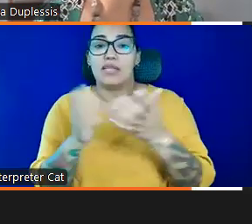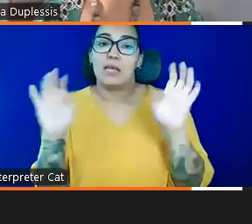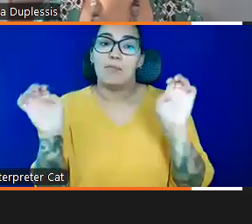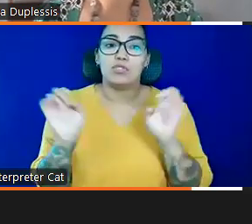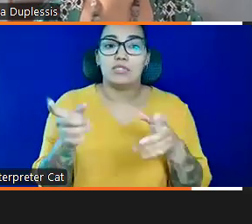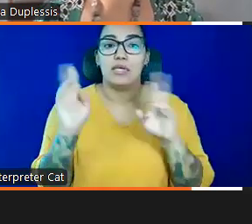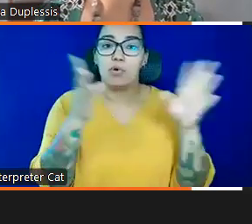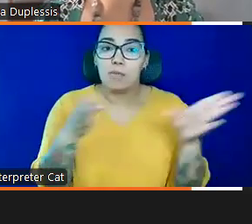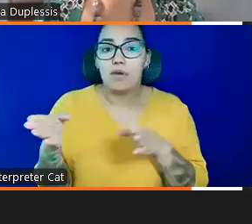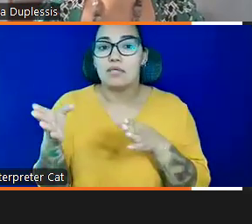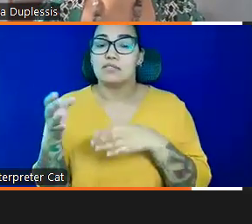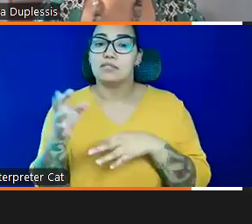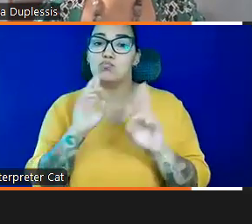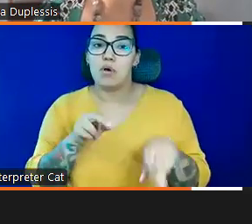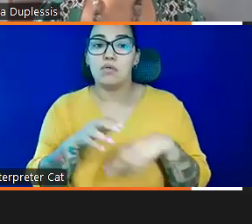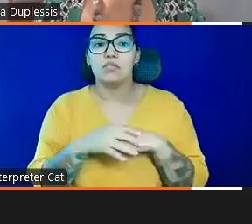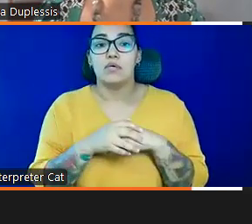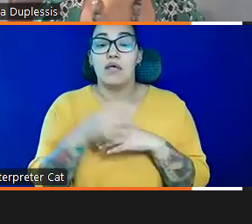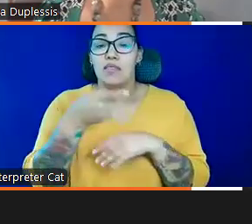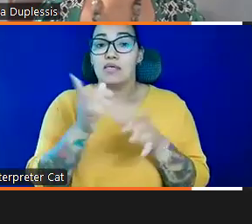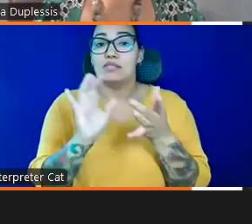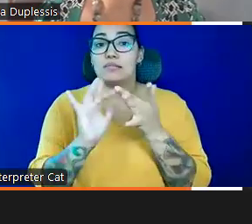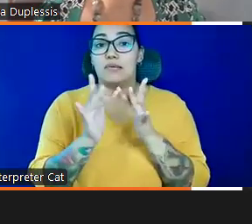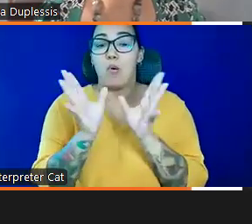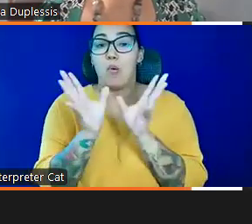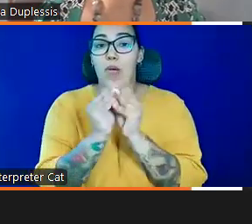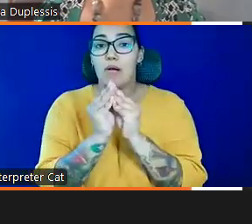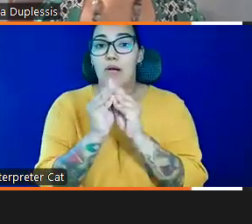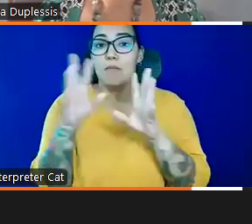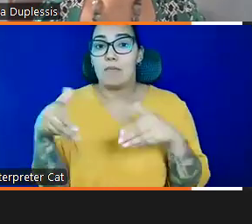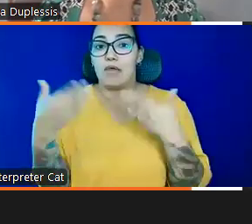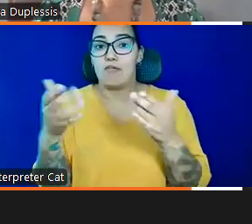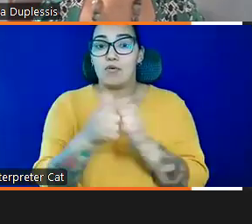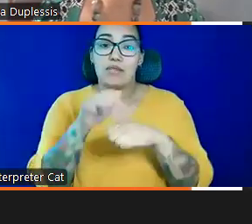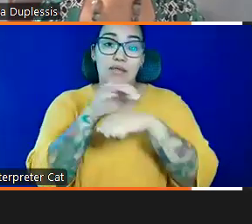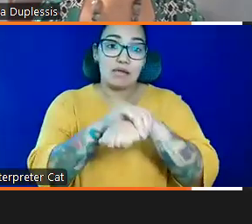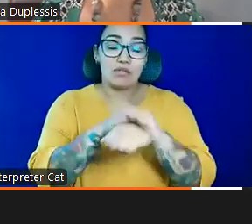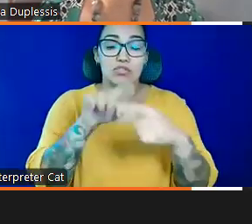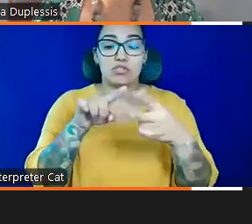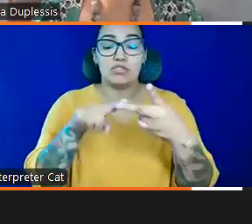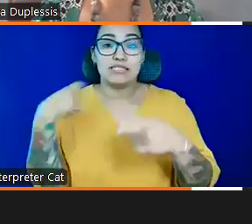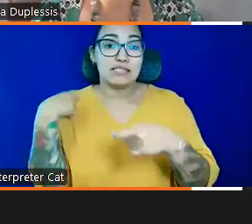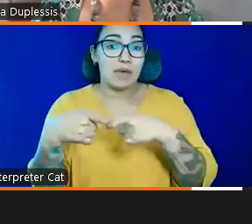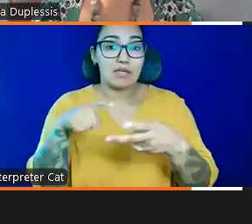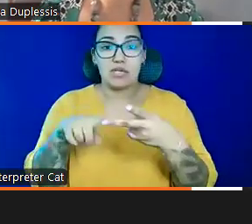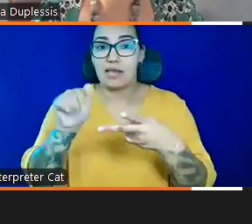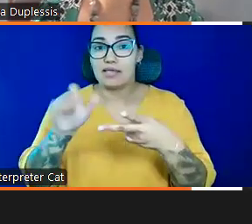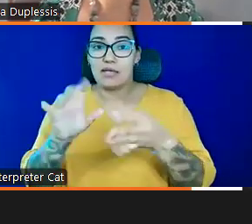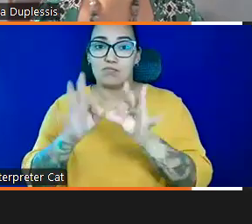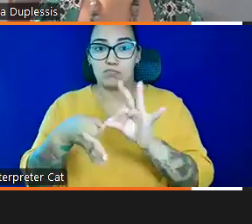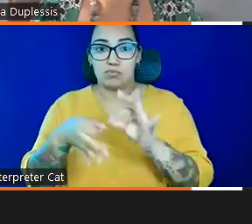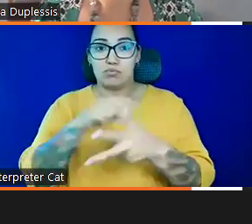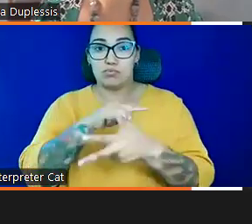and response. This webinar will be offered as English with Spanish and ASL